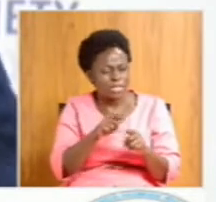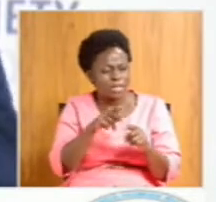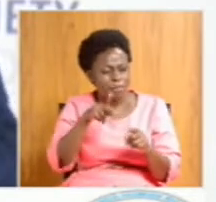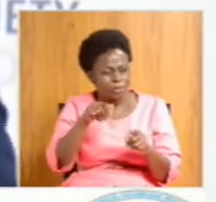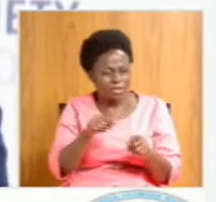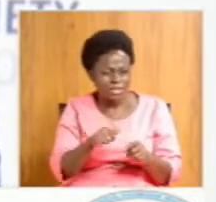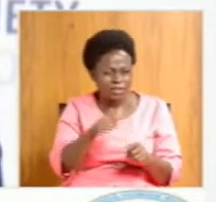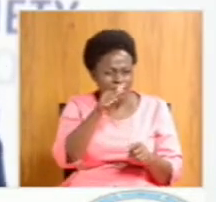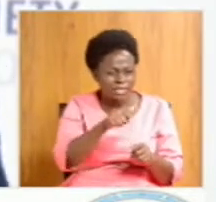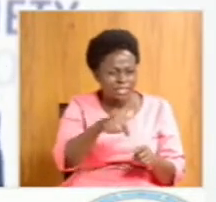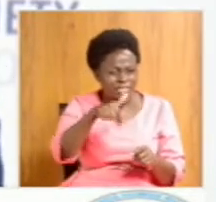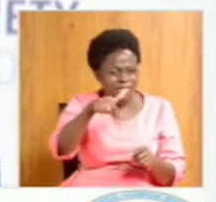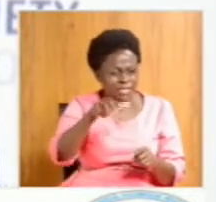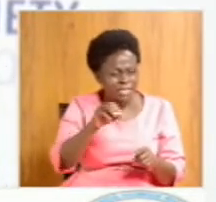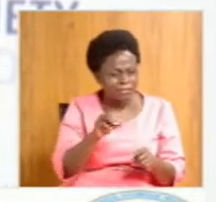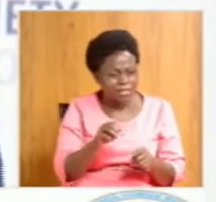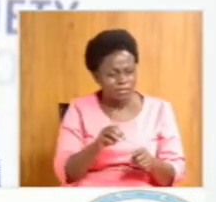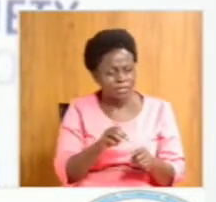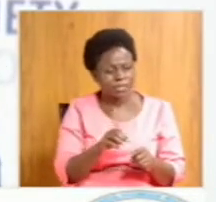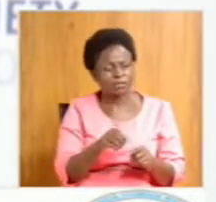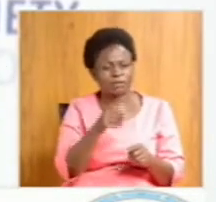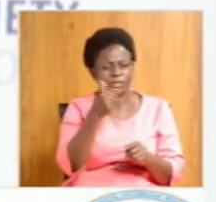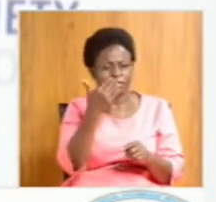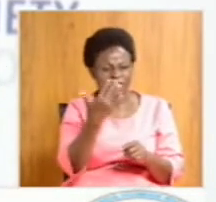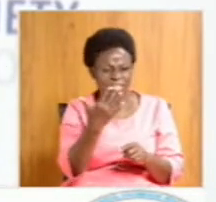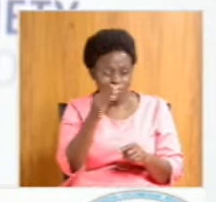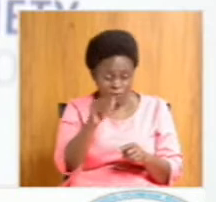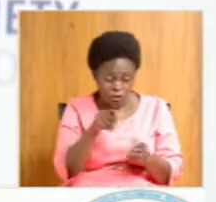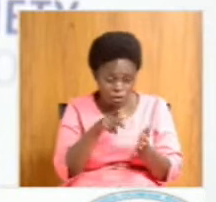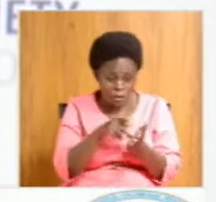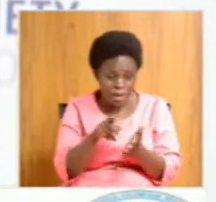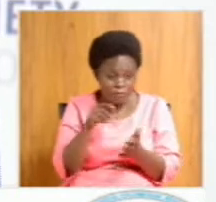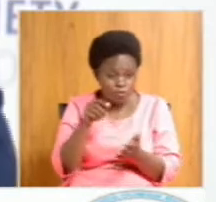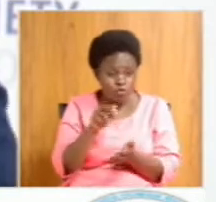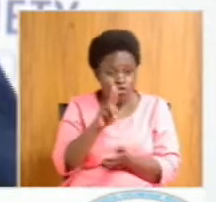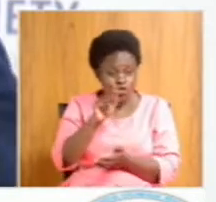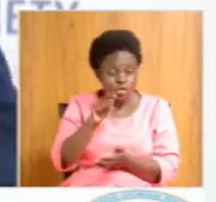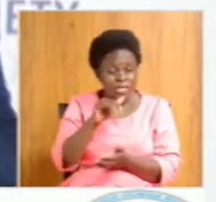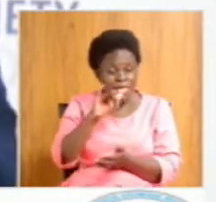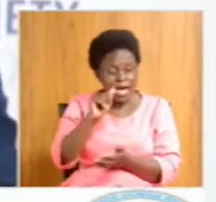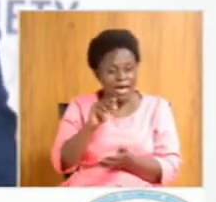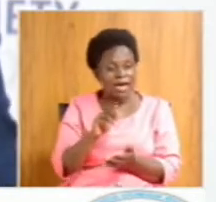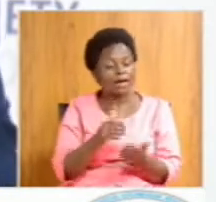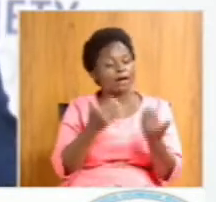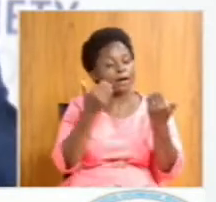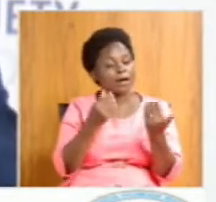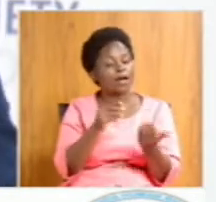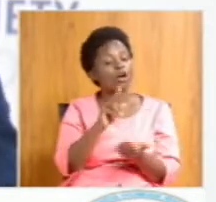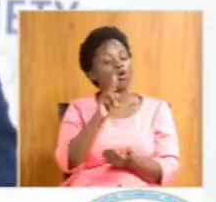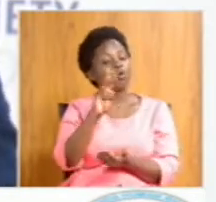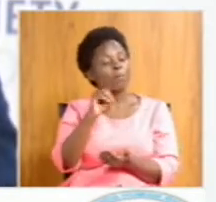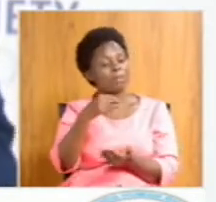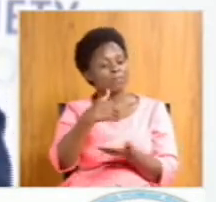So for every 747.5 shillings you pay per unit of Yaka, Umeme takes 32%